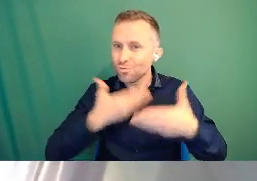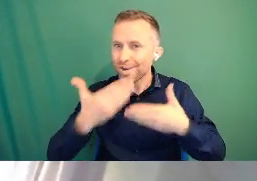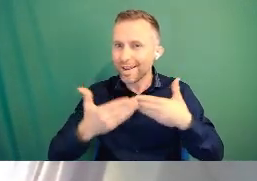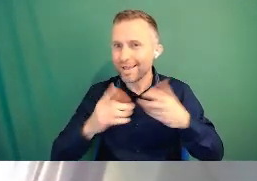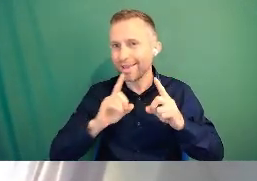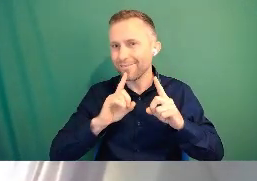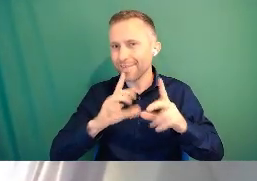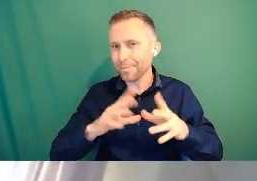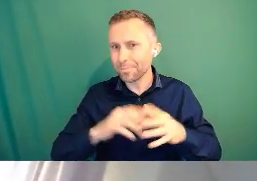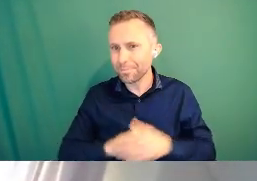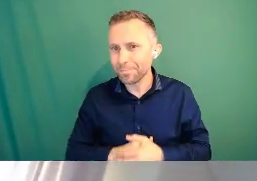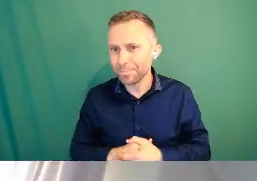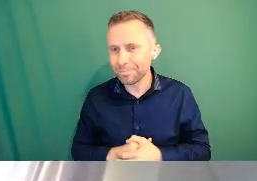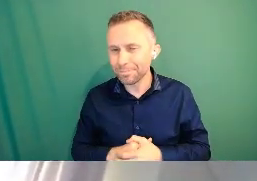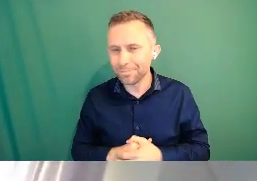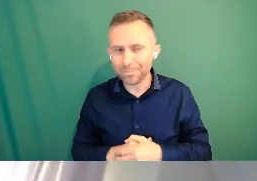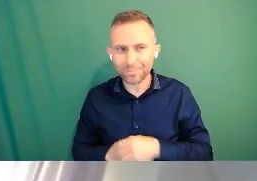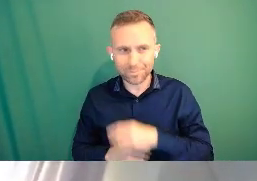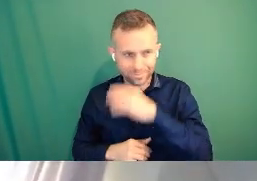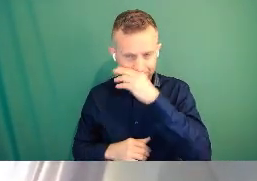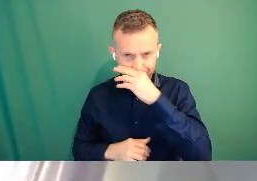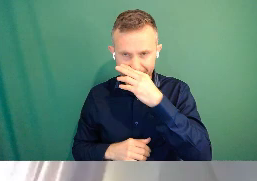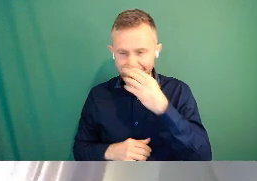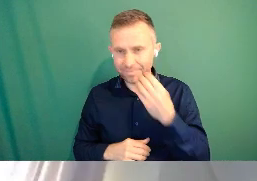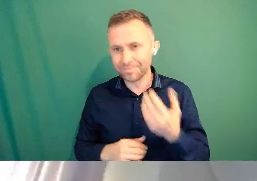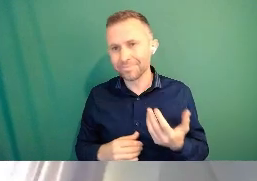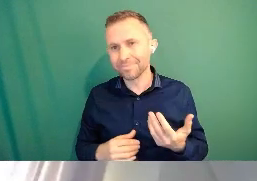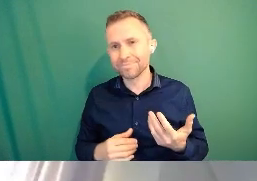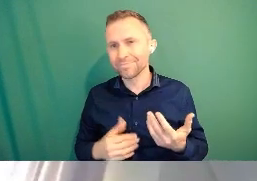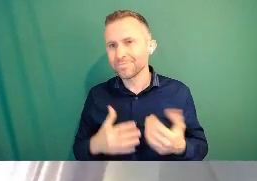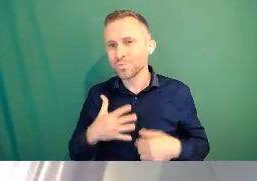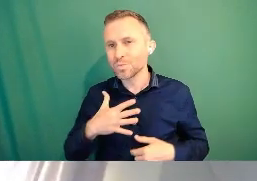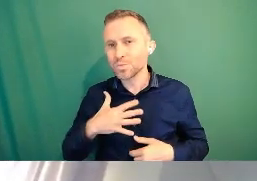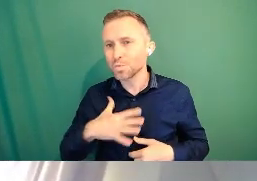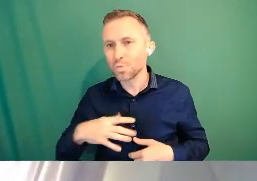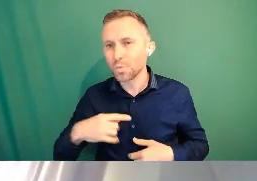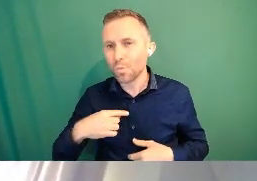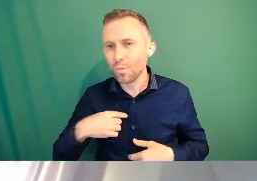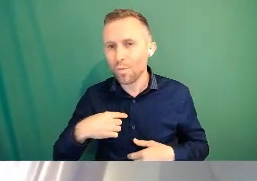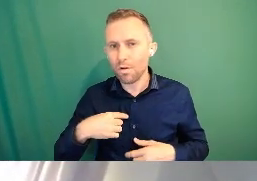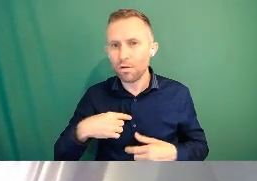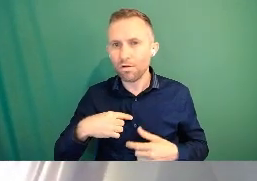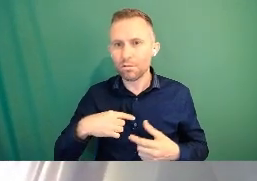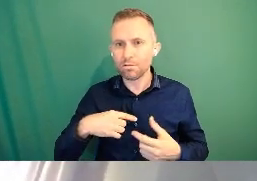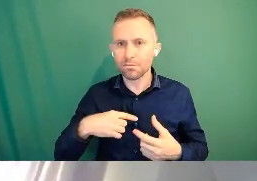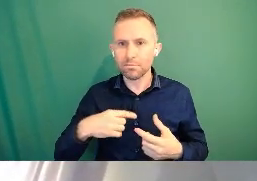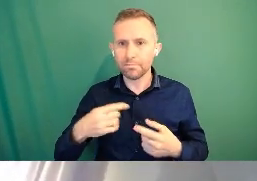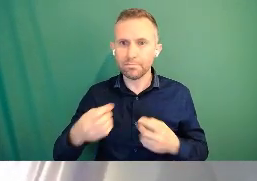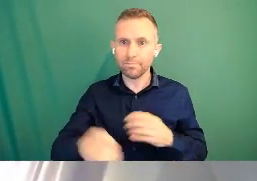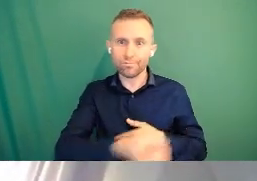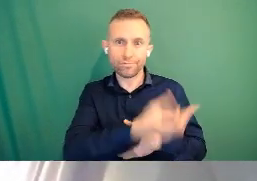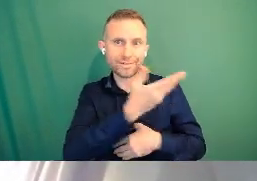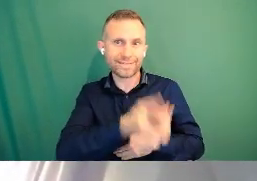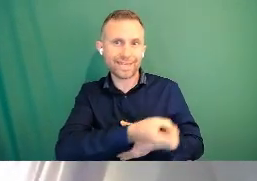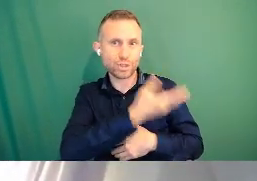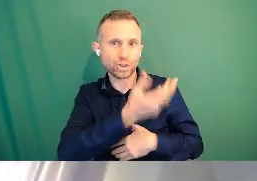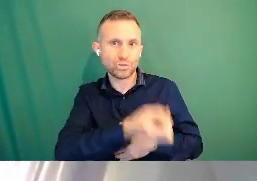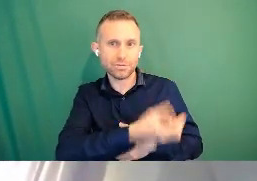I can find images that I can send across. I haven't got any to show you right now. I didn't want this to